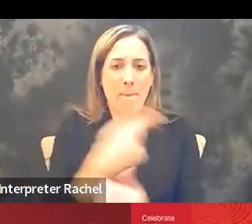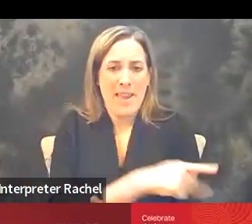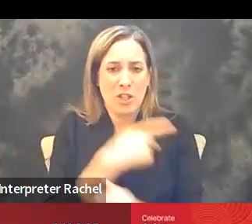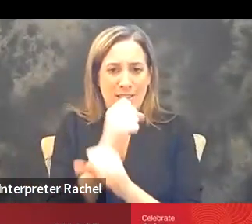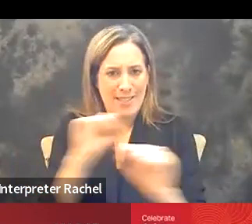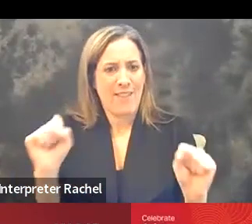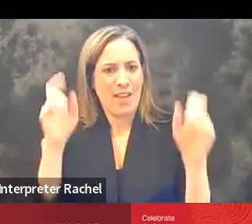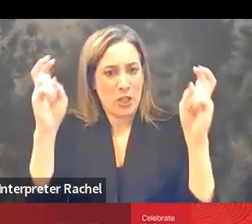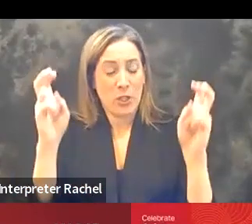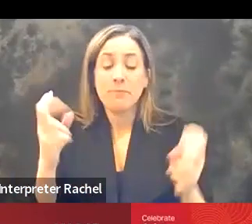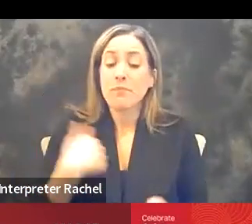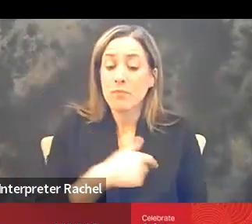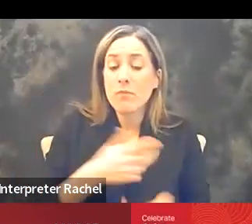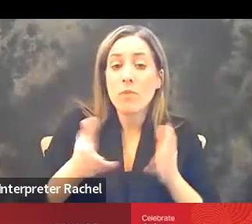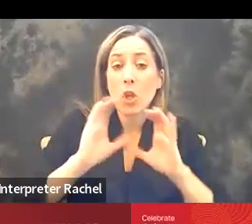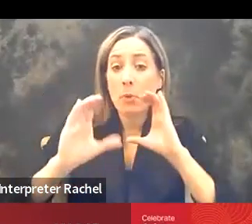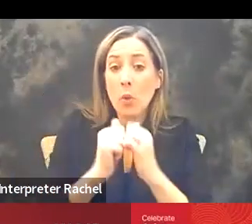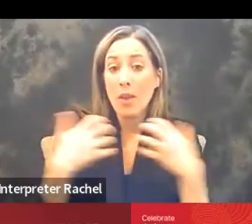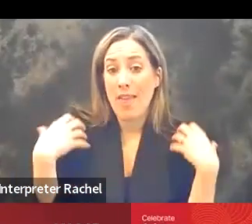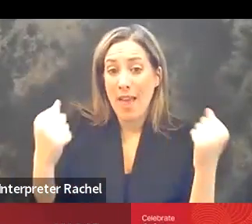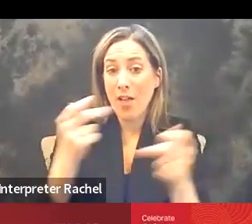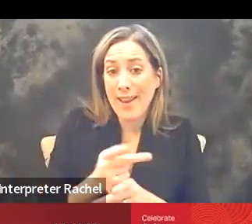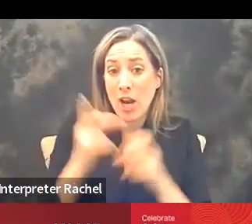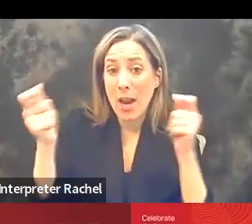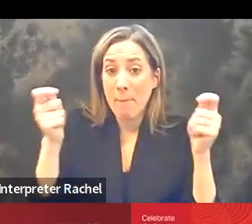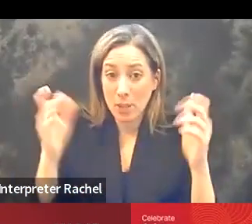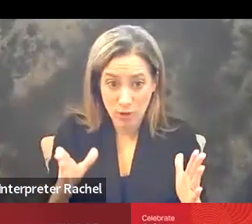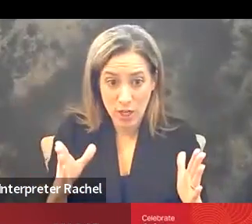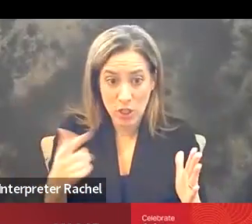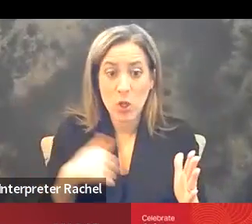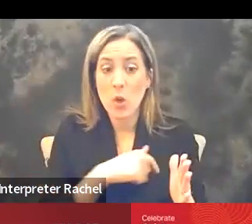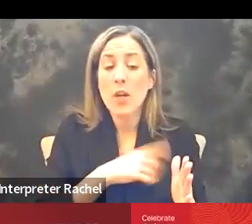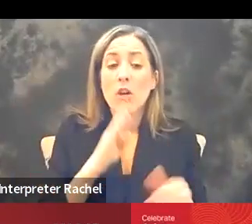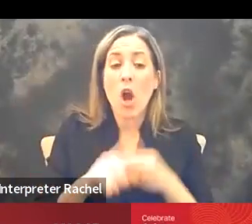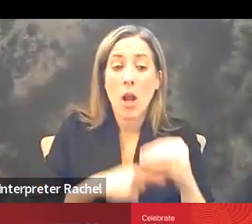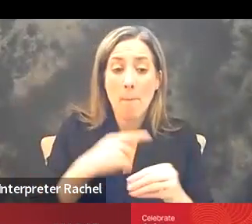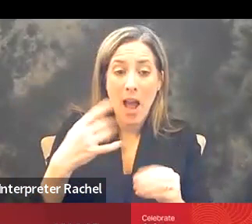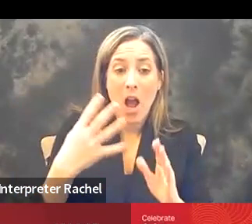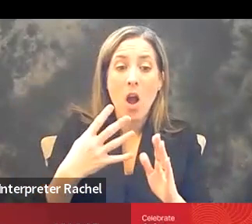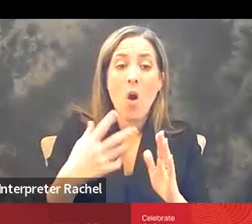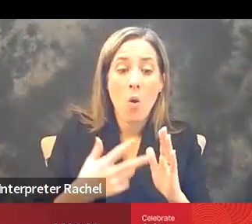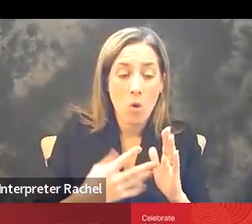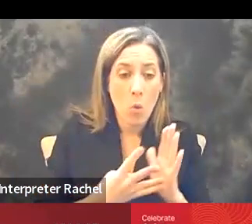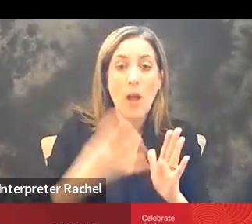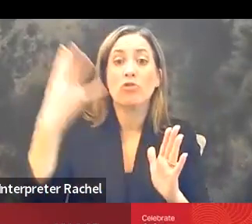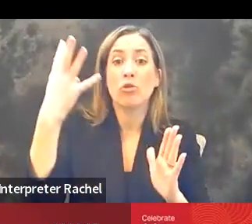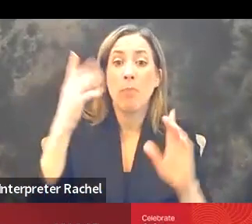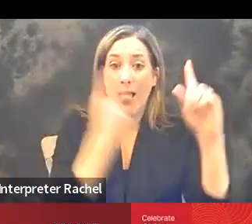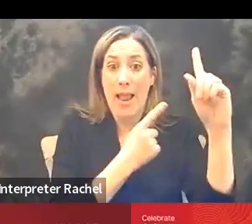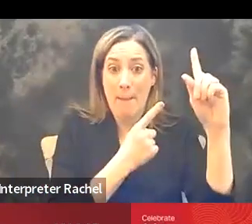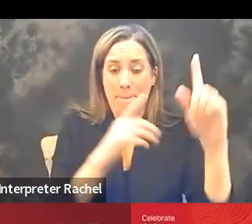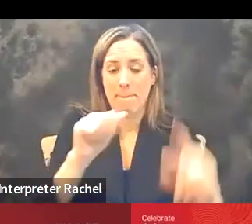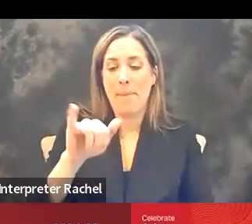with healthcare administrators, we often speak in terms of the quadruple aim. So for those who are not familiar with